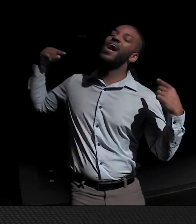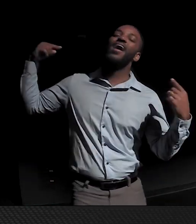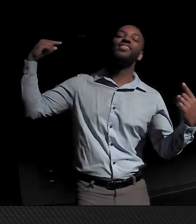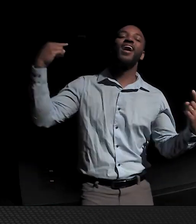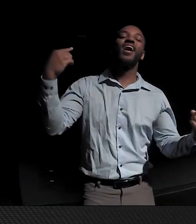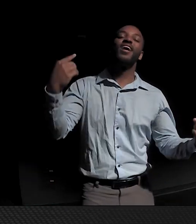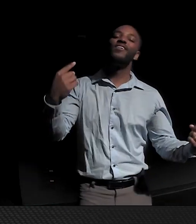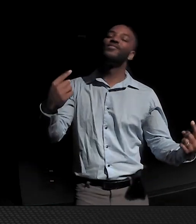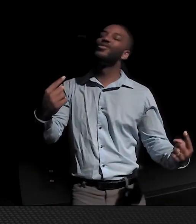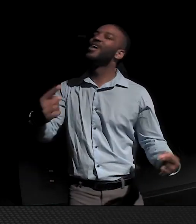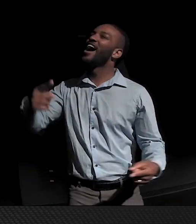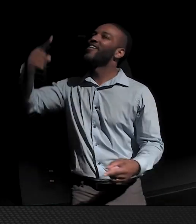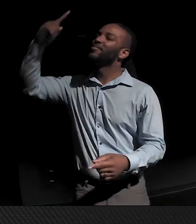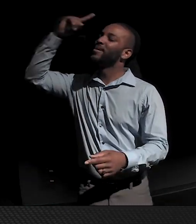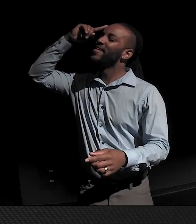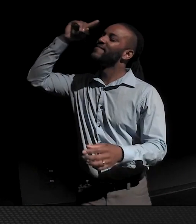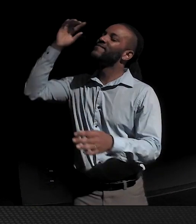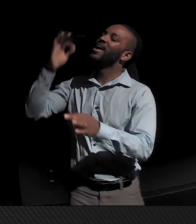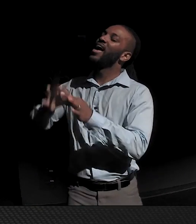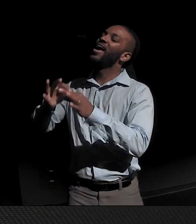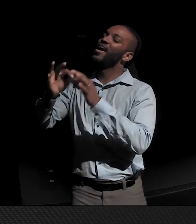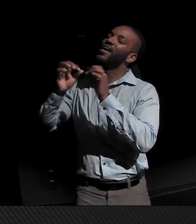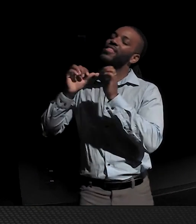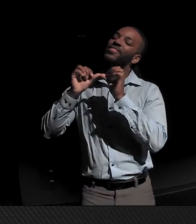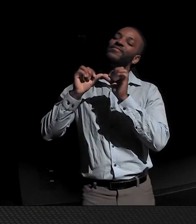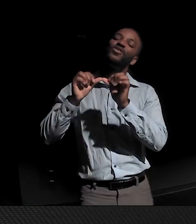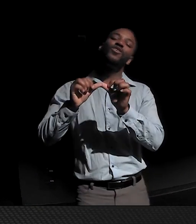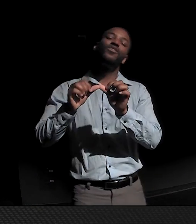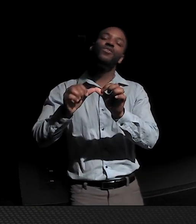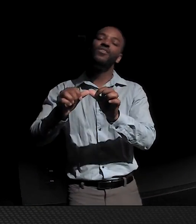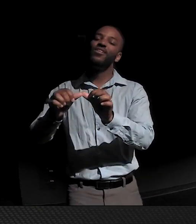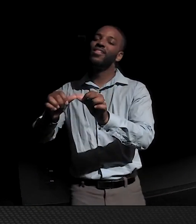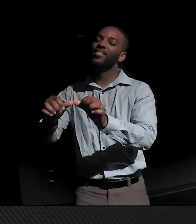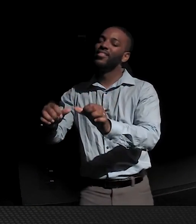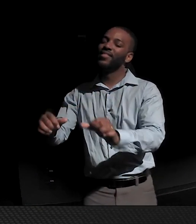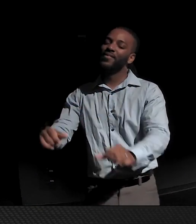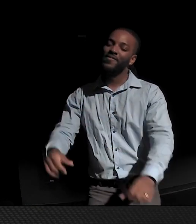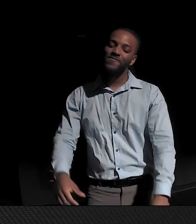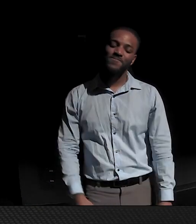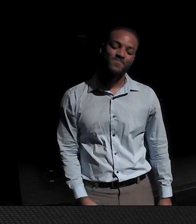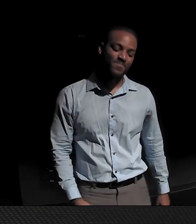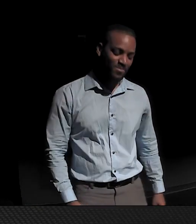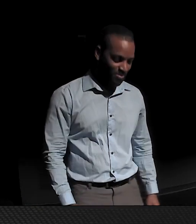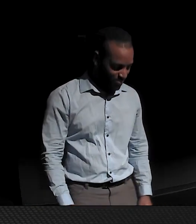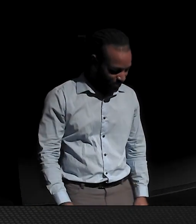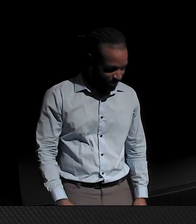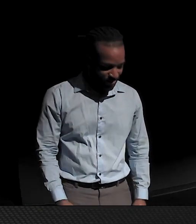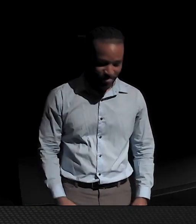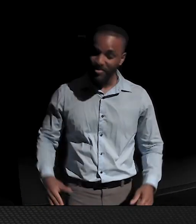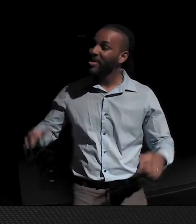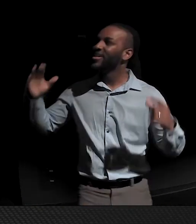'Cause all my life you have been faithful.